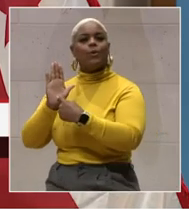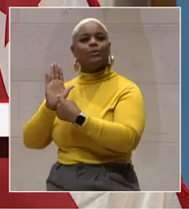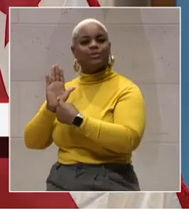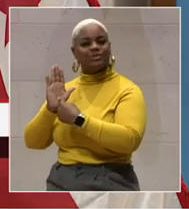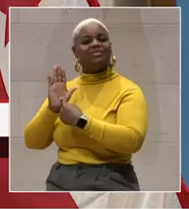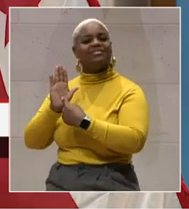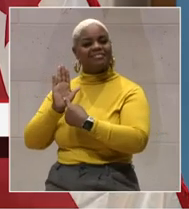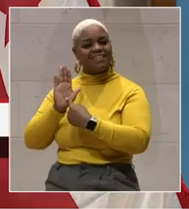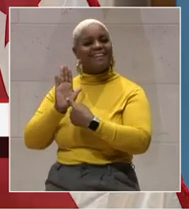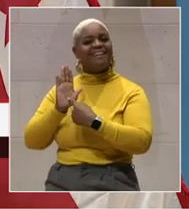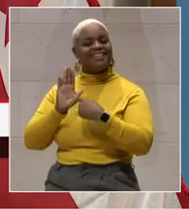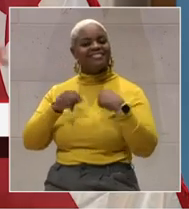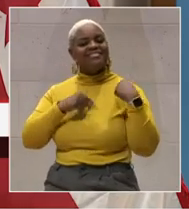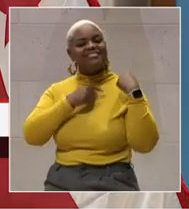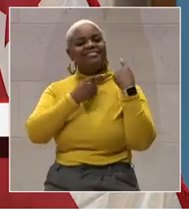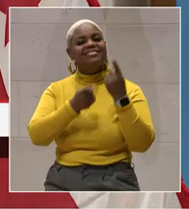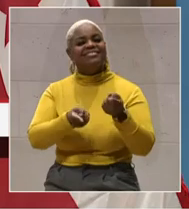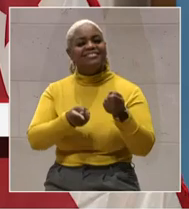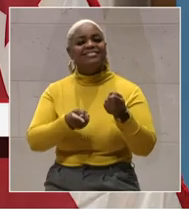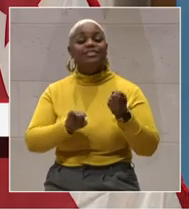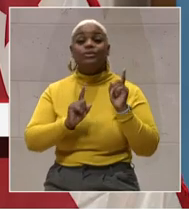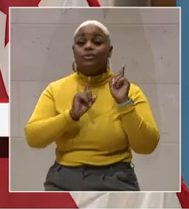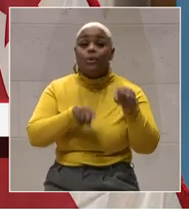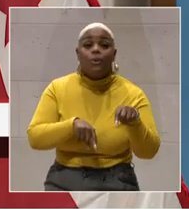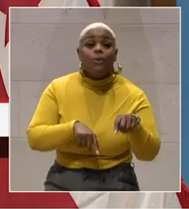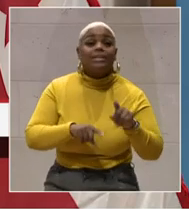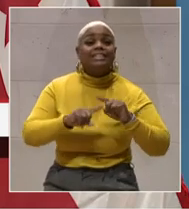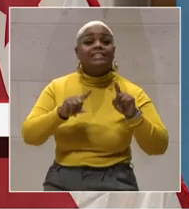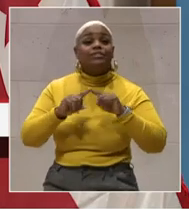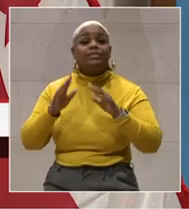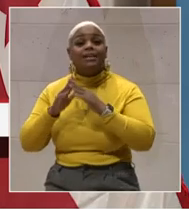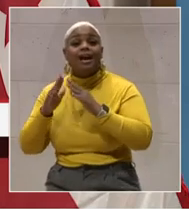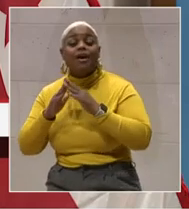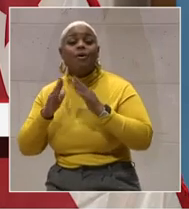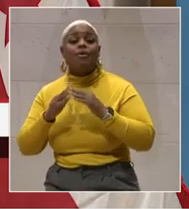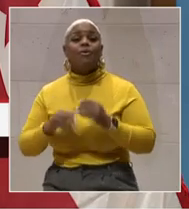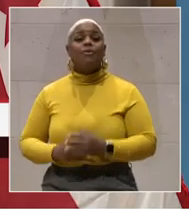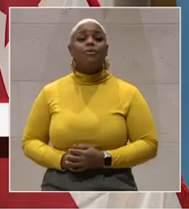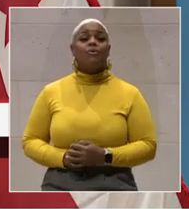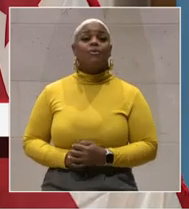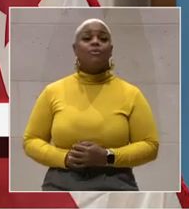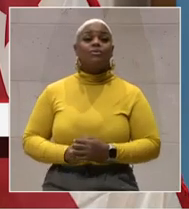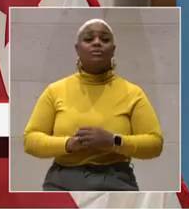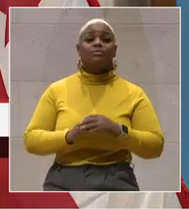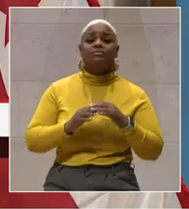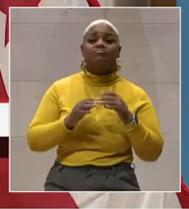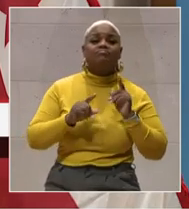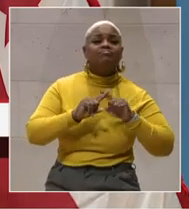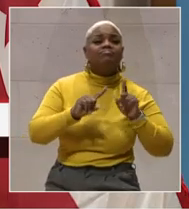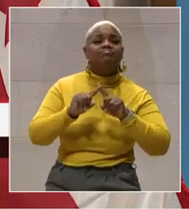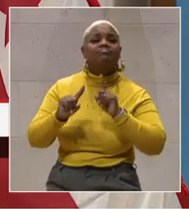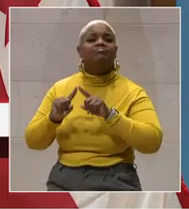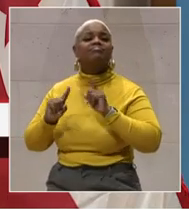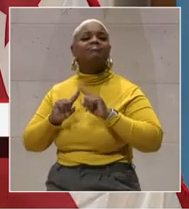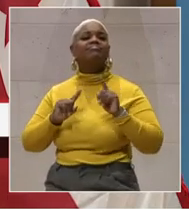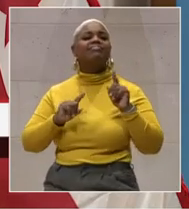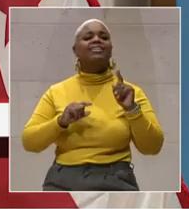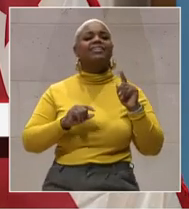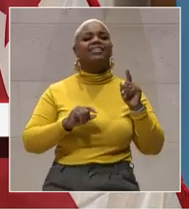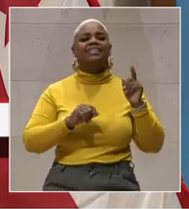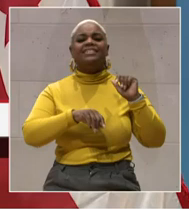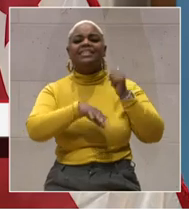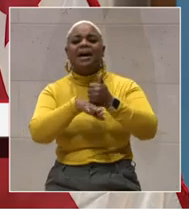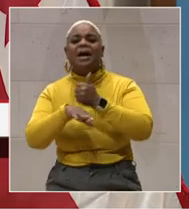and villages in different formats. And during that time, we engaged with a lot of mayors, city council members,